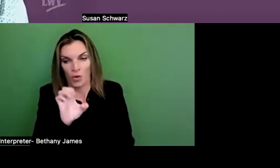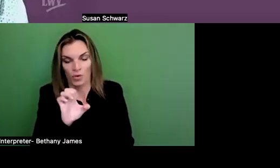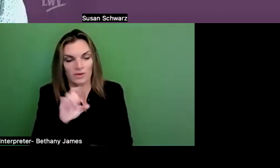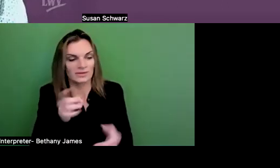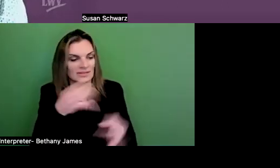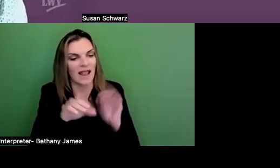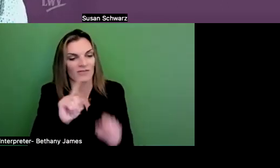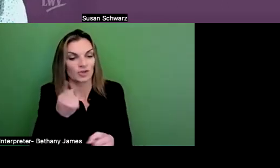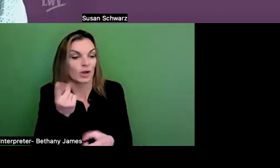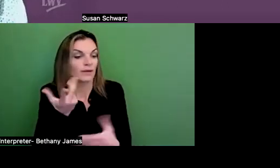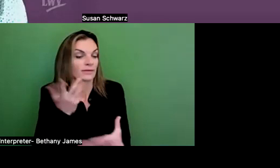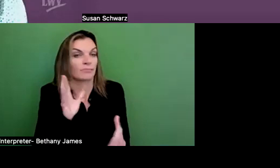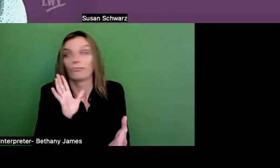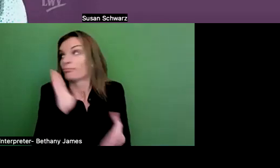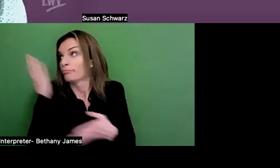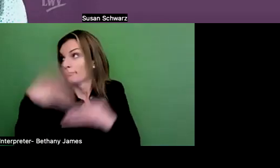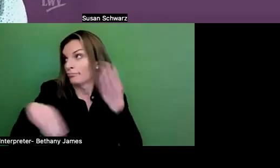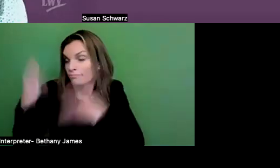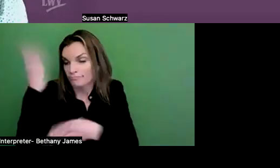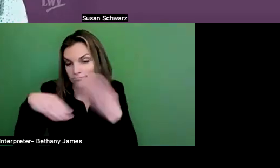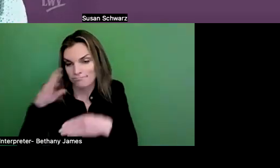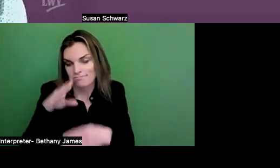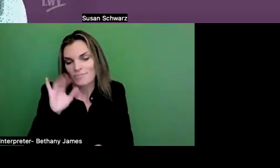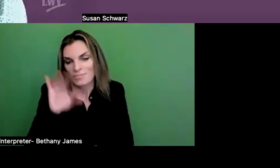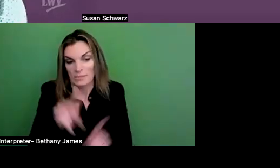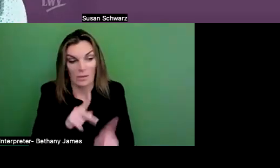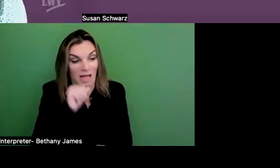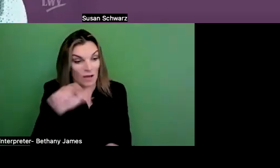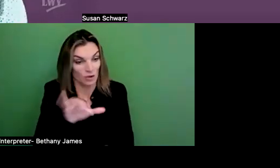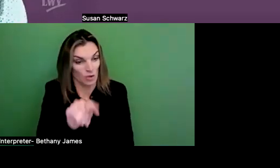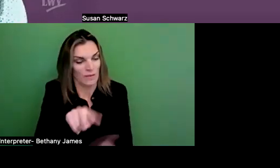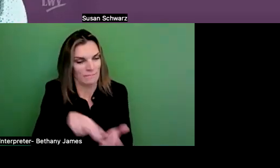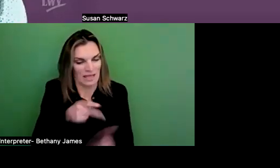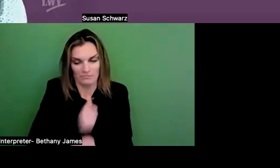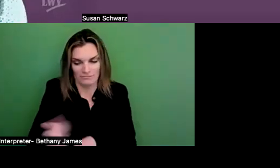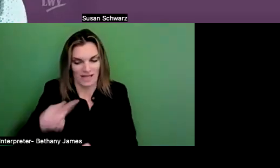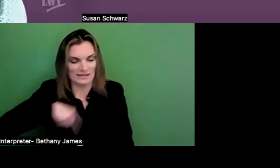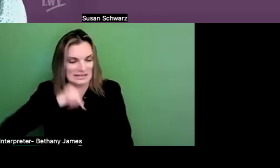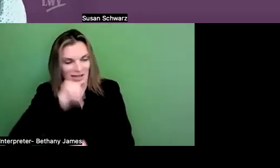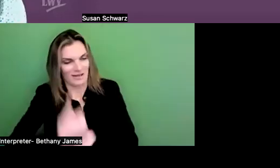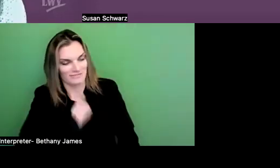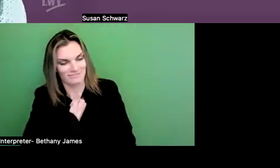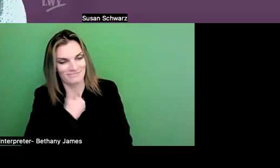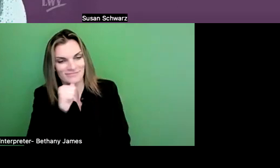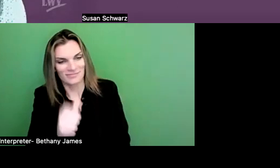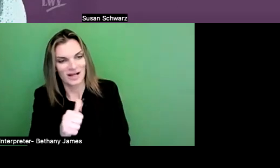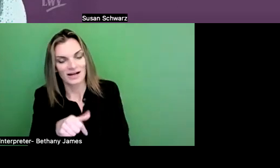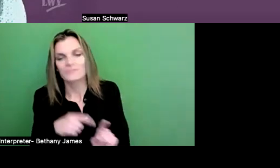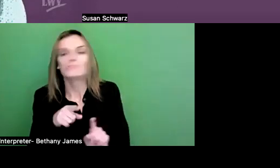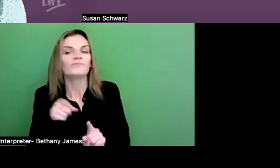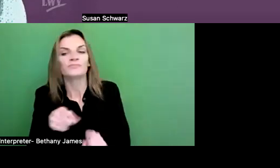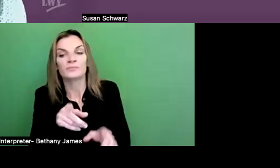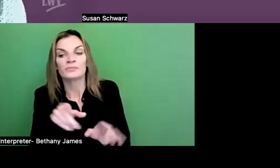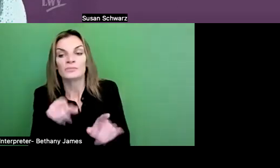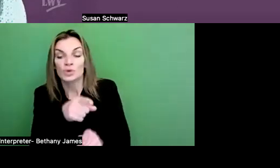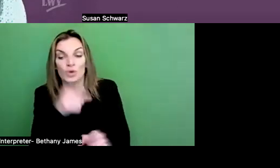it, I don't think is a reflection of the law or the grants. And also, I think it's important to know what you don't know.